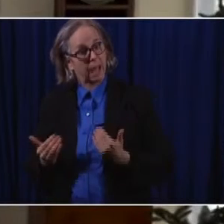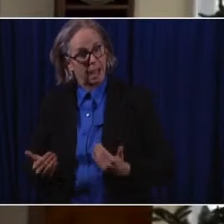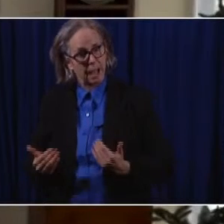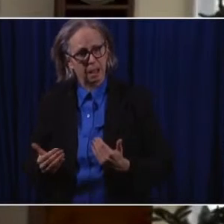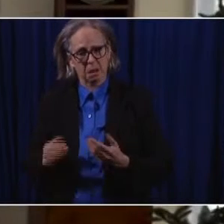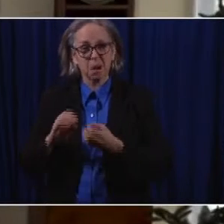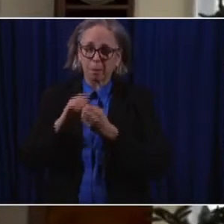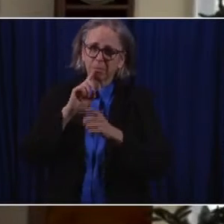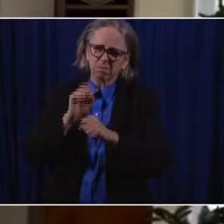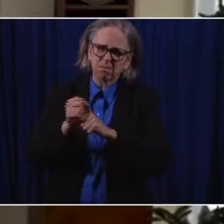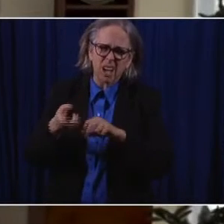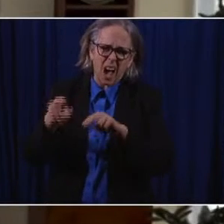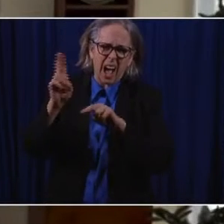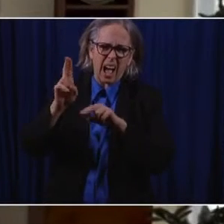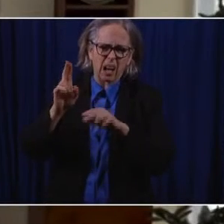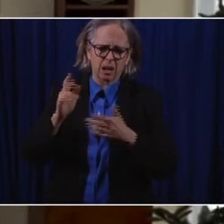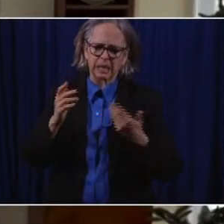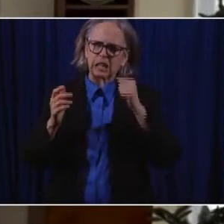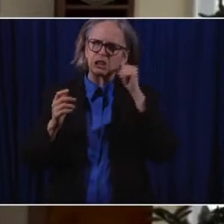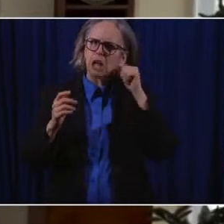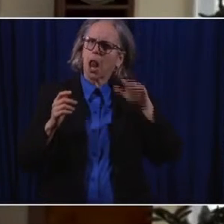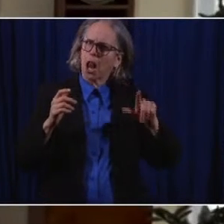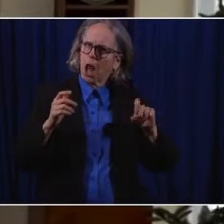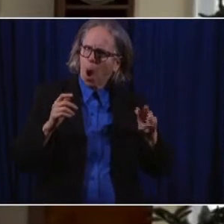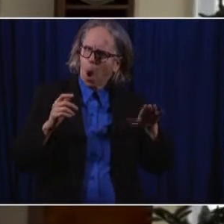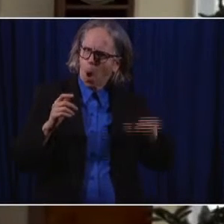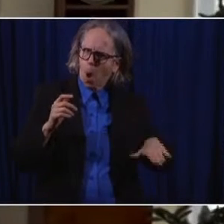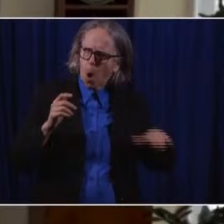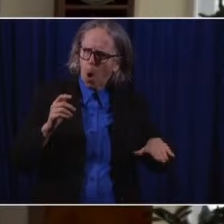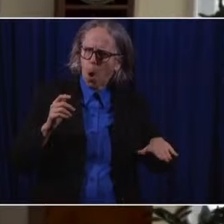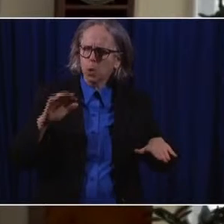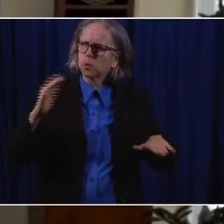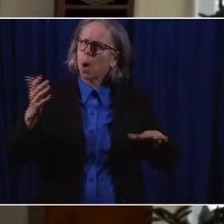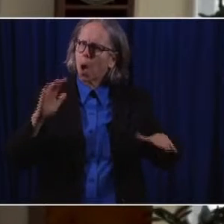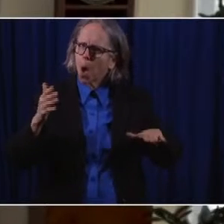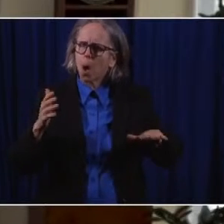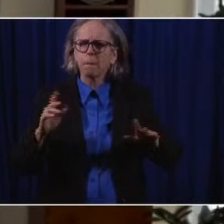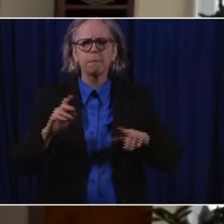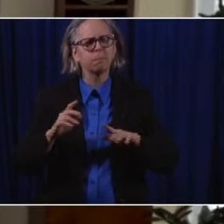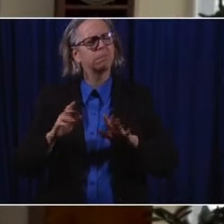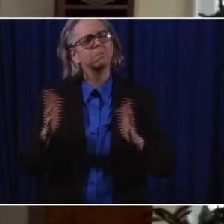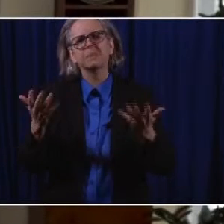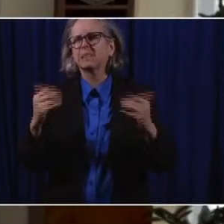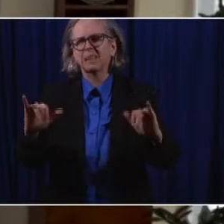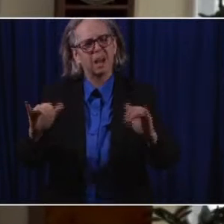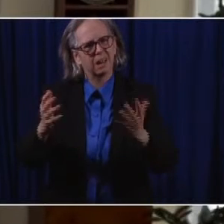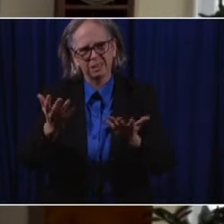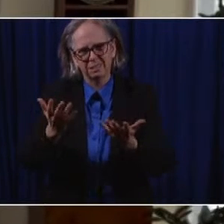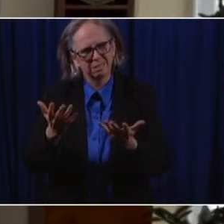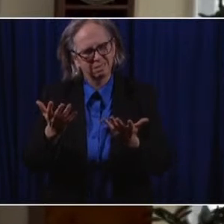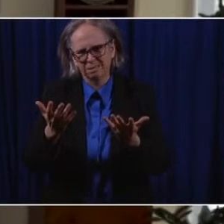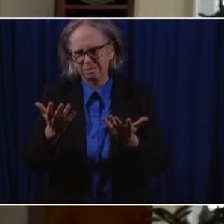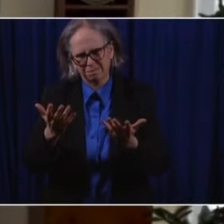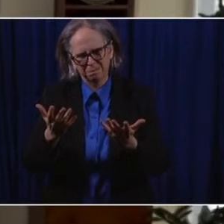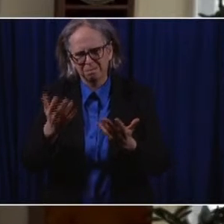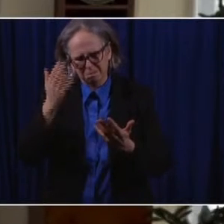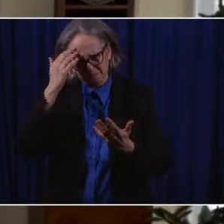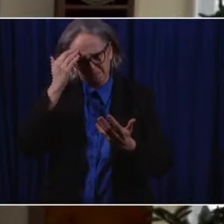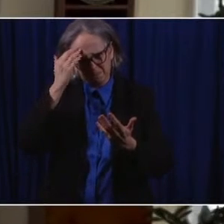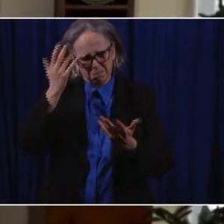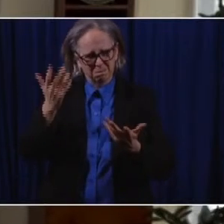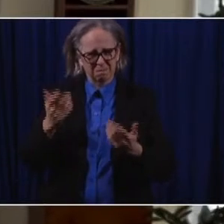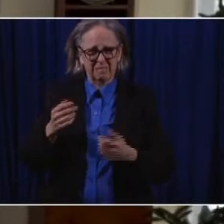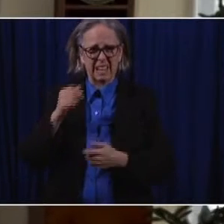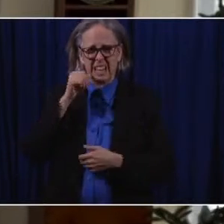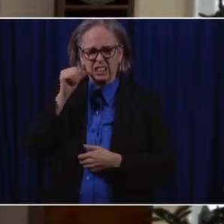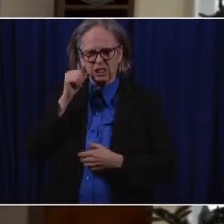been yesterday. But I think what is instructive is that the 2-day average,